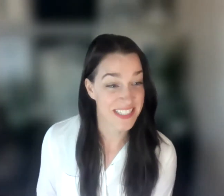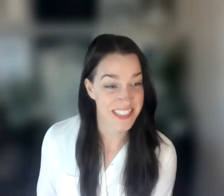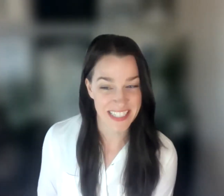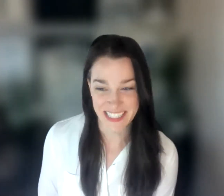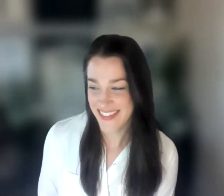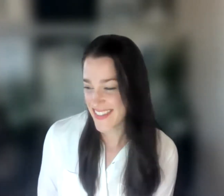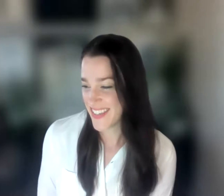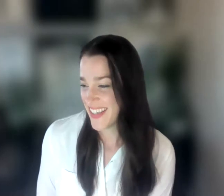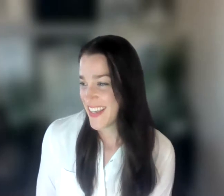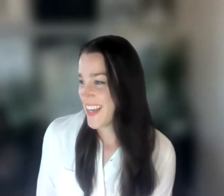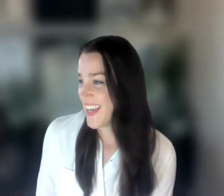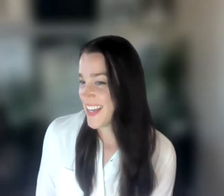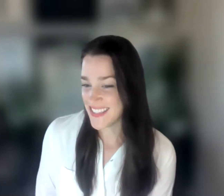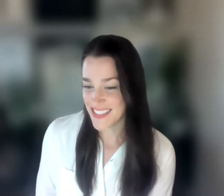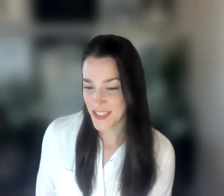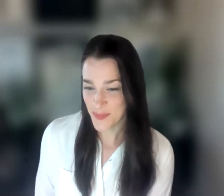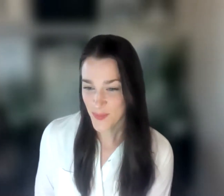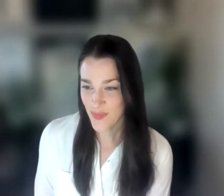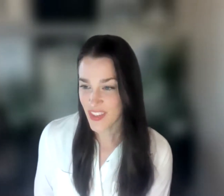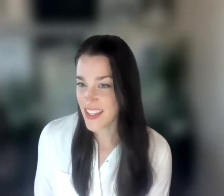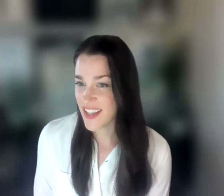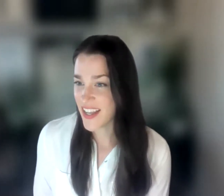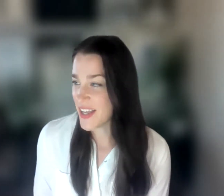So congratulations. And